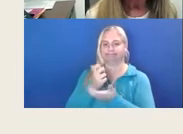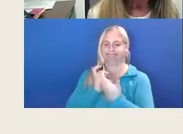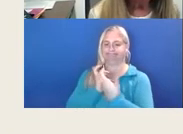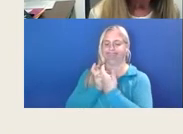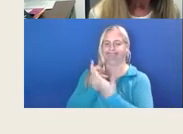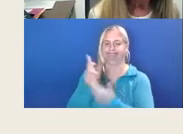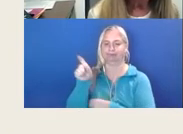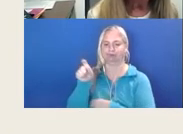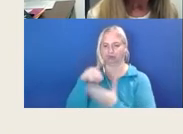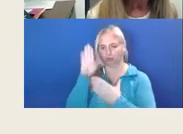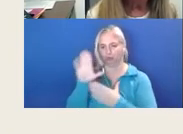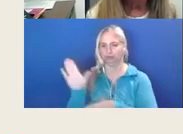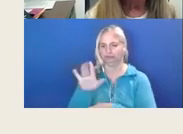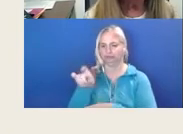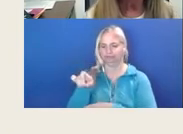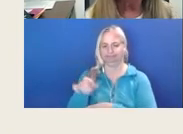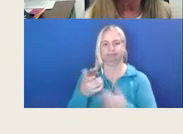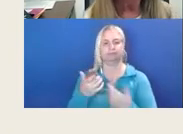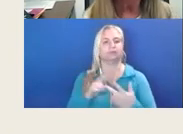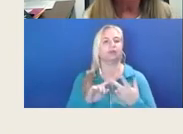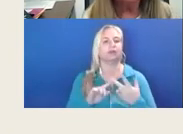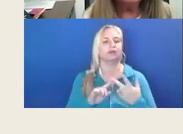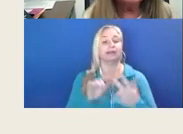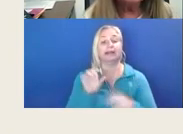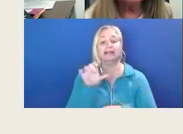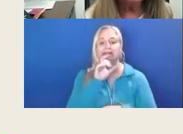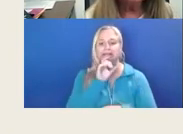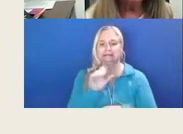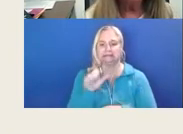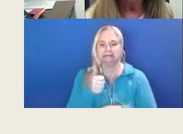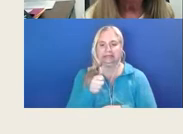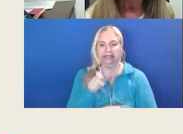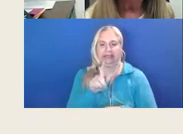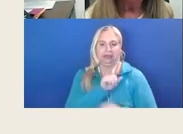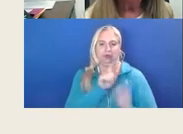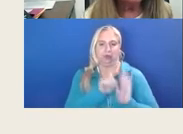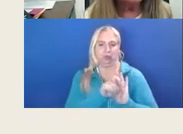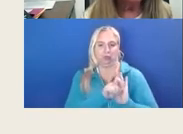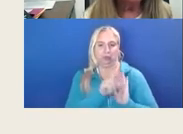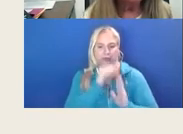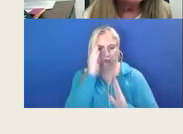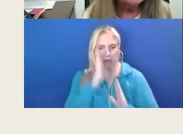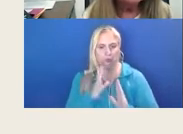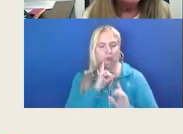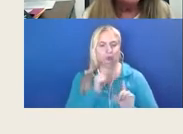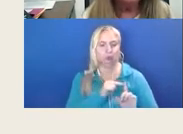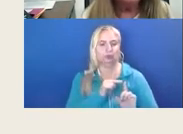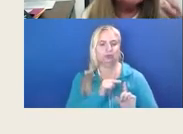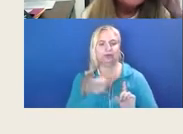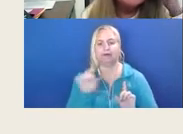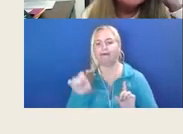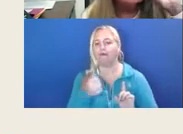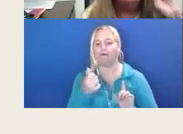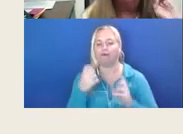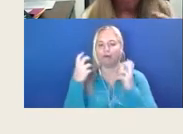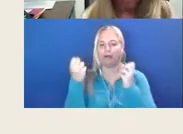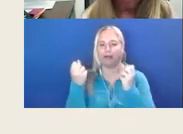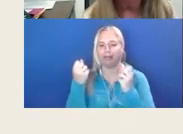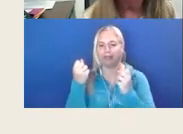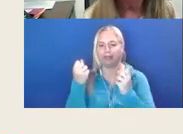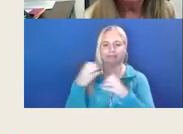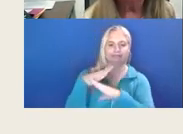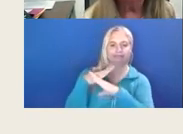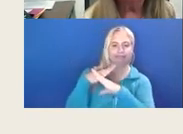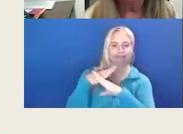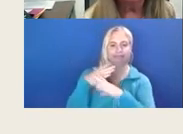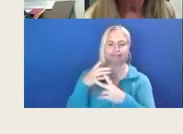Here's another decision, a 10th grade student with learning disabilities, later changed to other health impairments. And that's